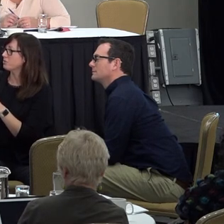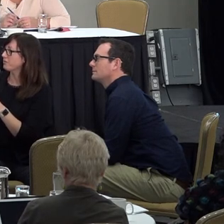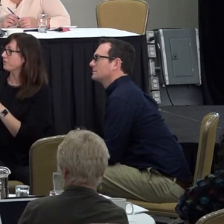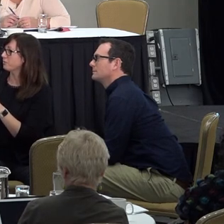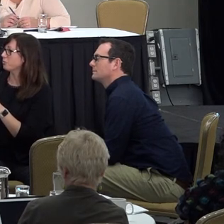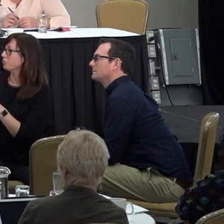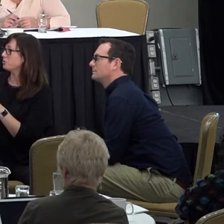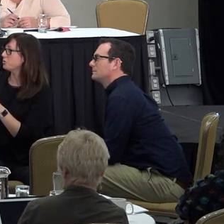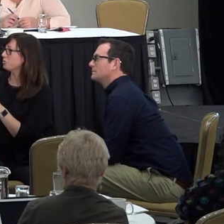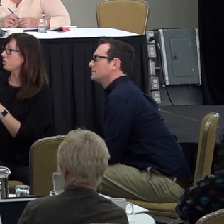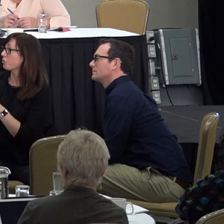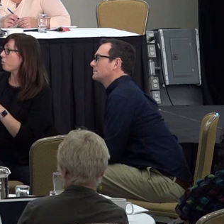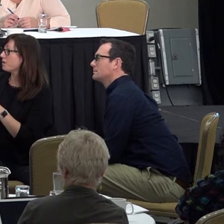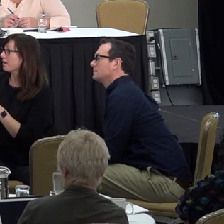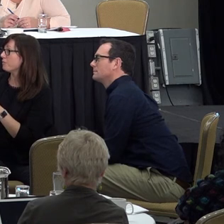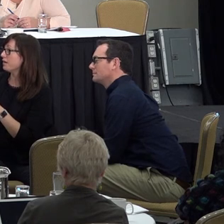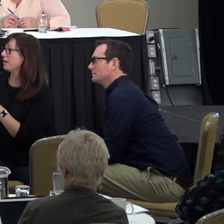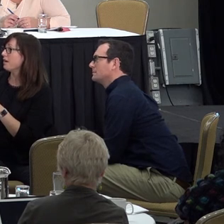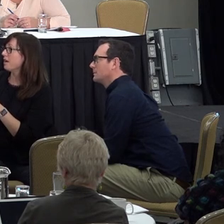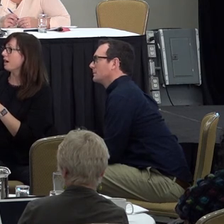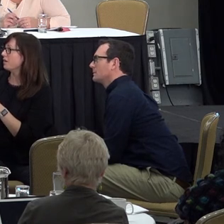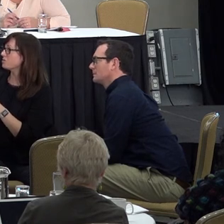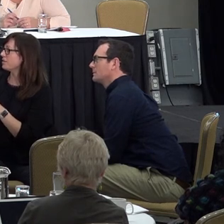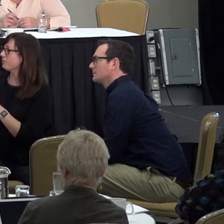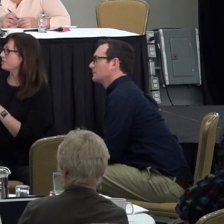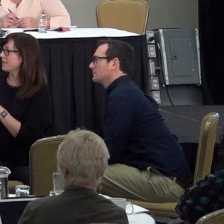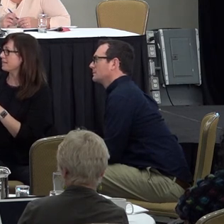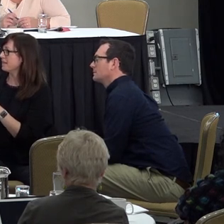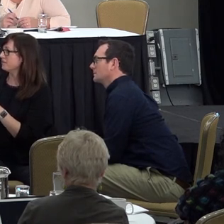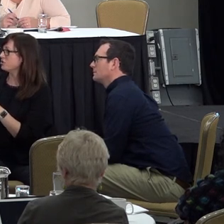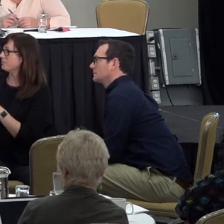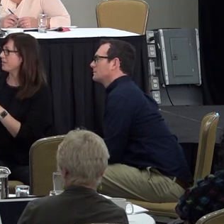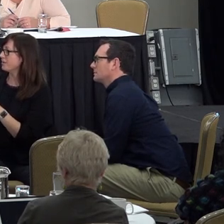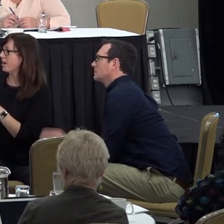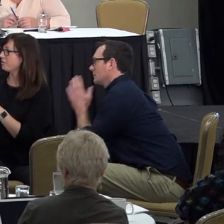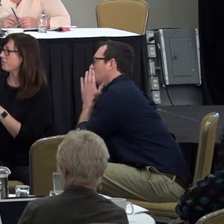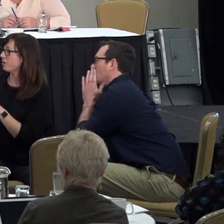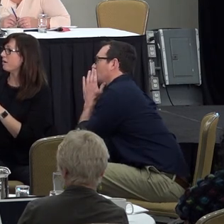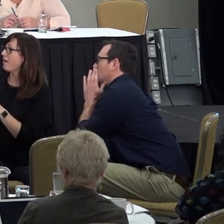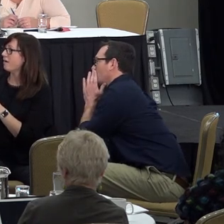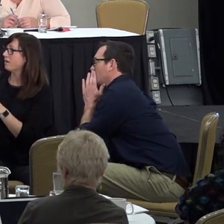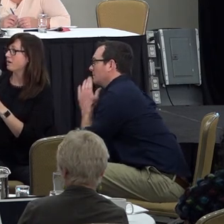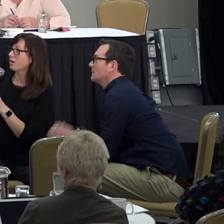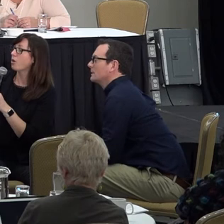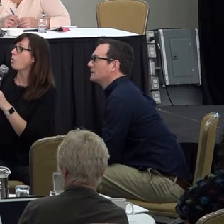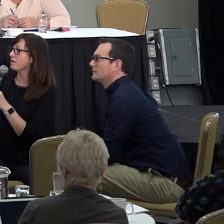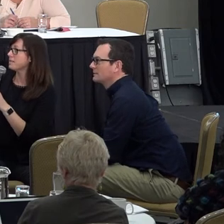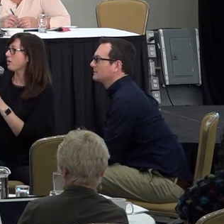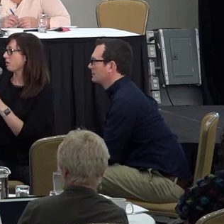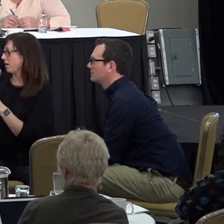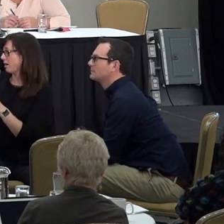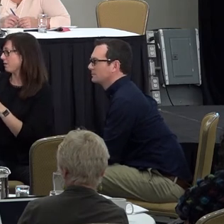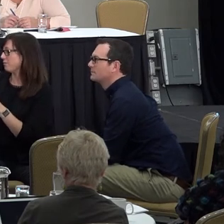is there opportunity for them room to grow within the company so they don't feel stagnated in the job that they've been hired for?